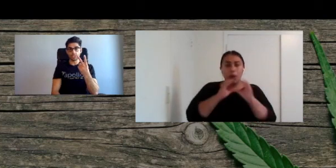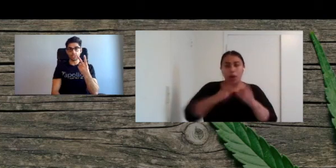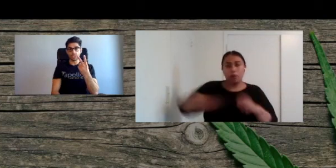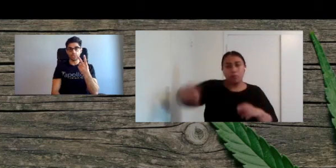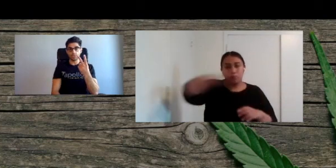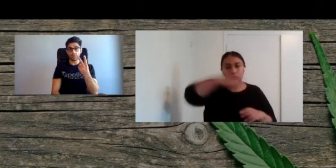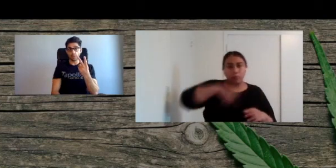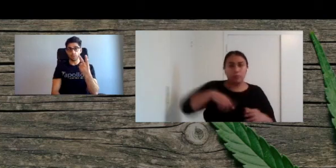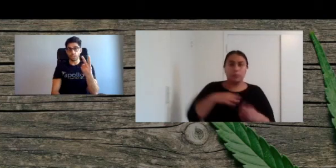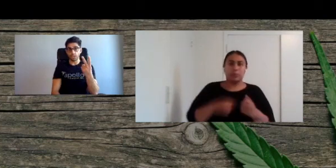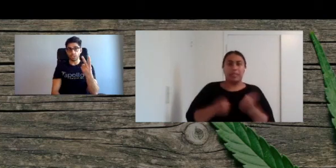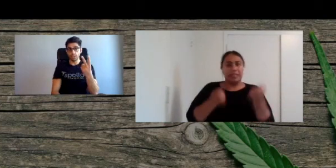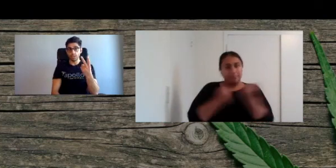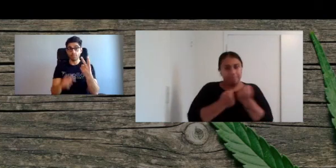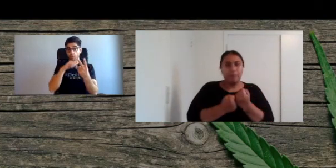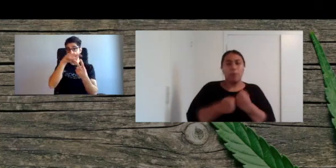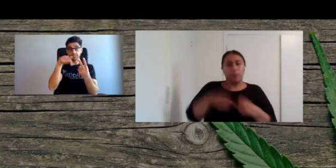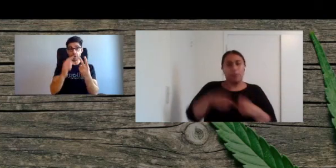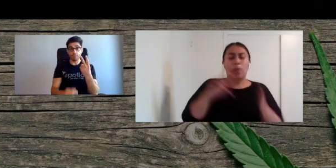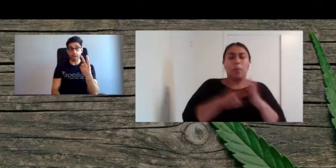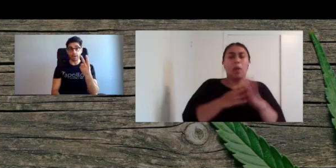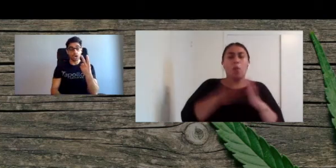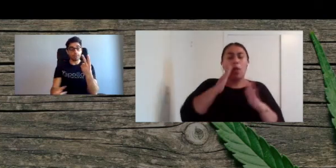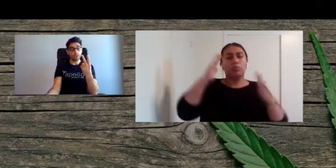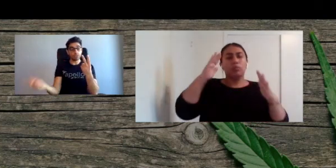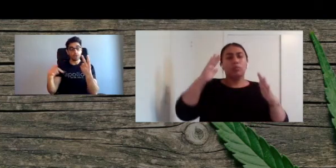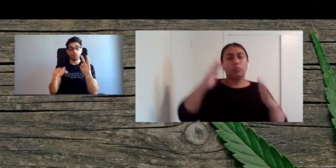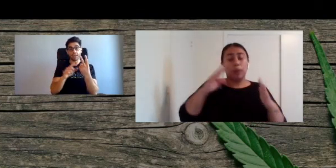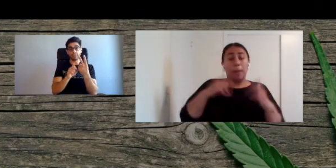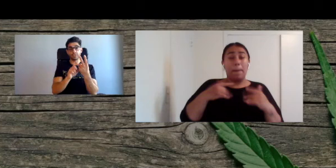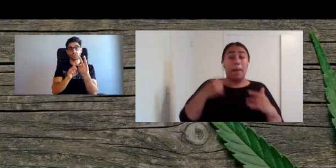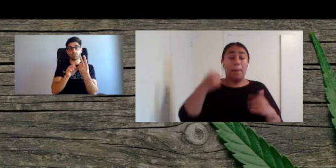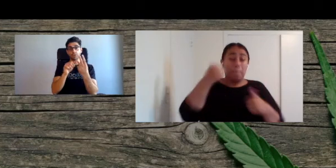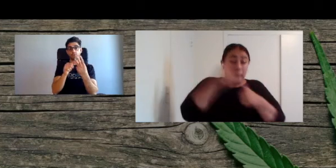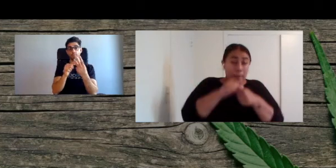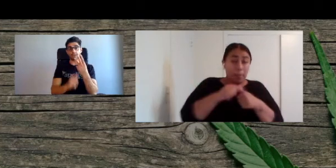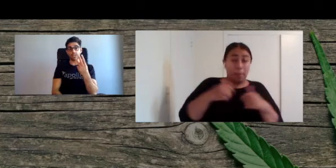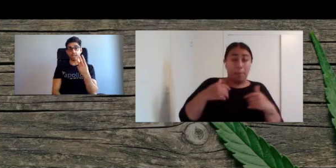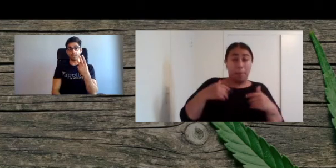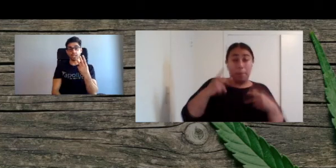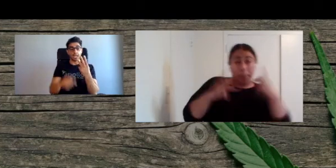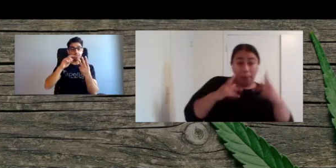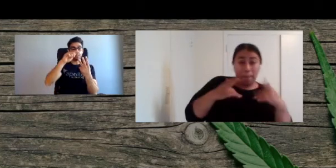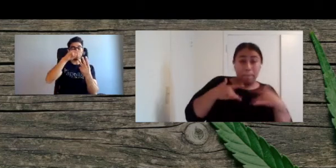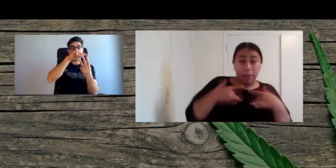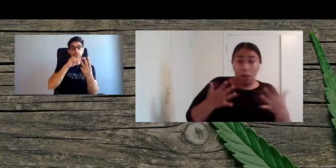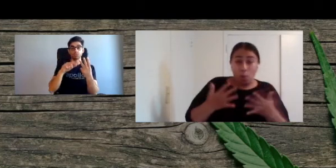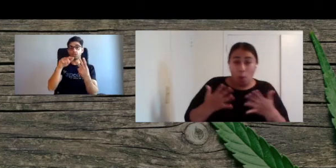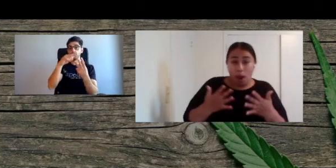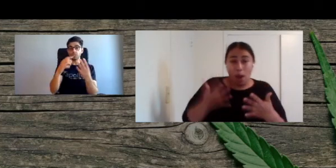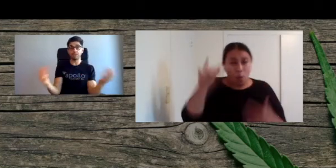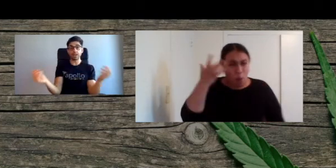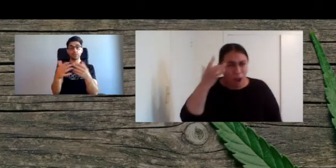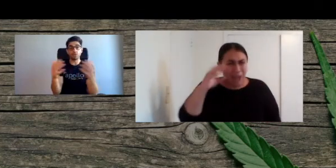neurologist who are following your condition. The more minds involved, the better. Apollo will have a physician follow you for medical cannabis, and then the 3 doctors